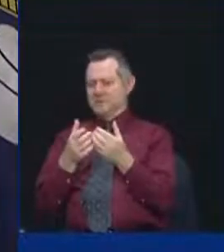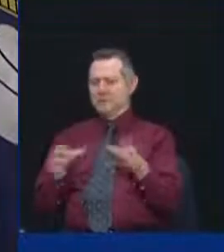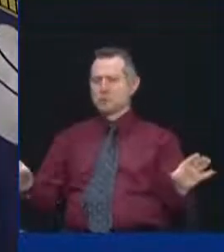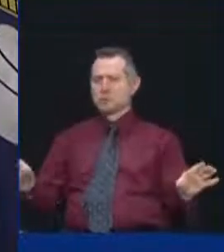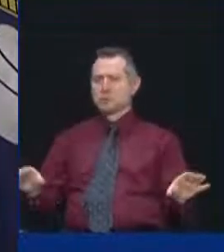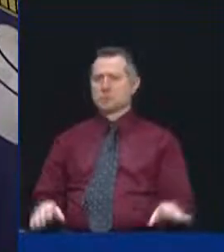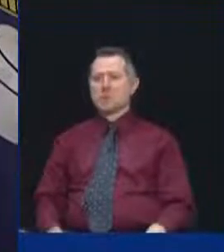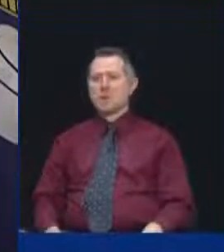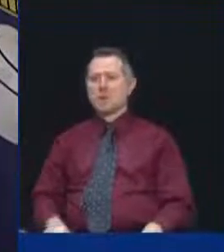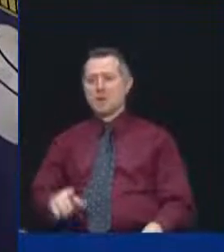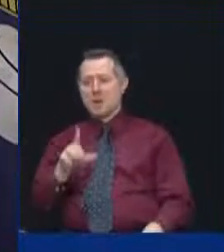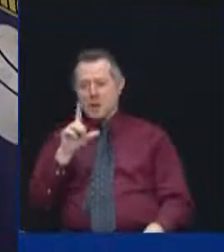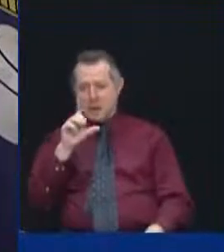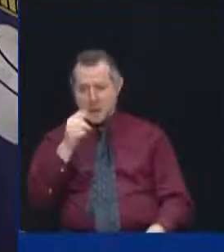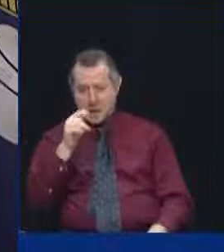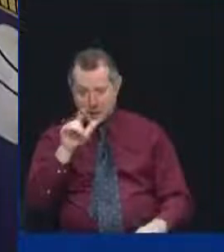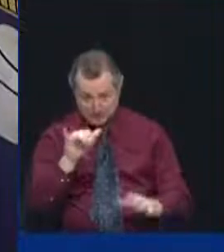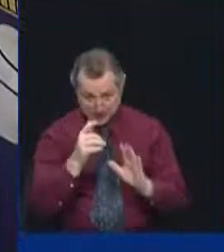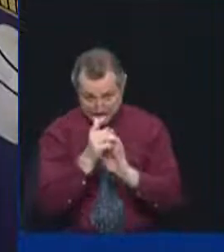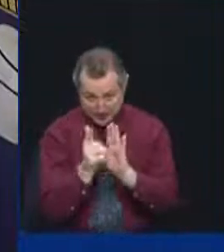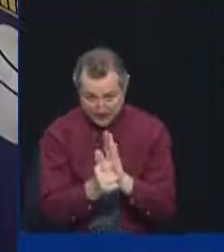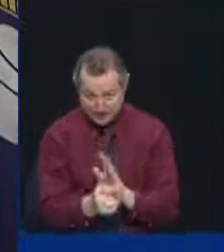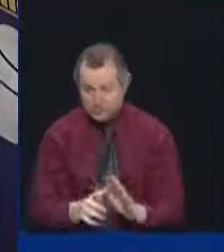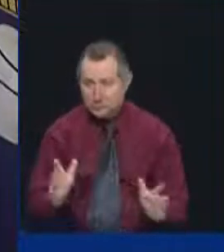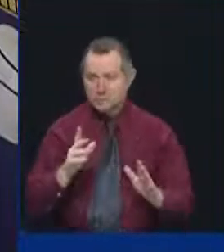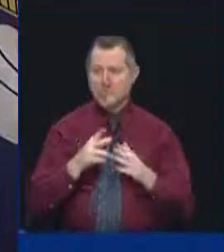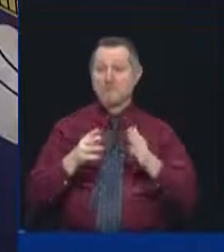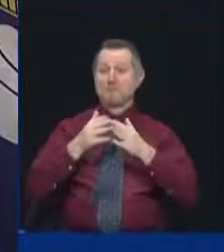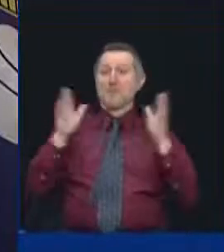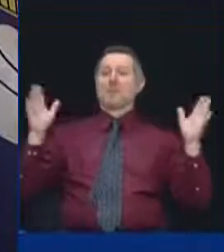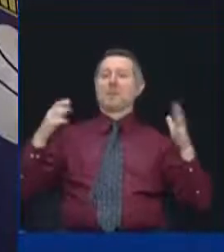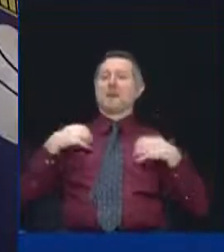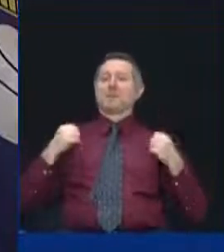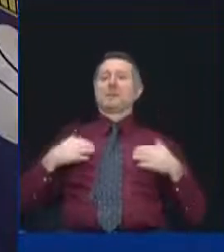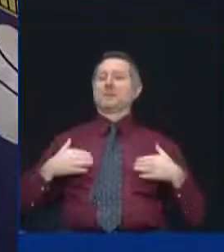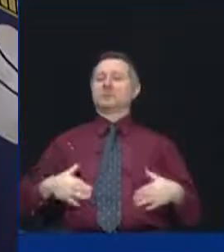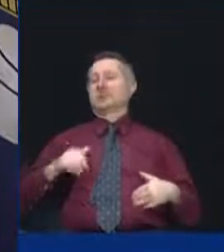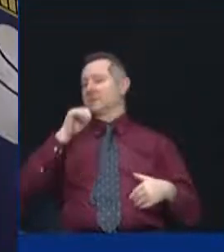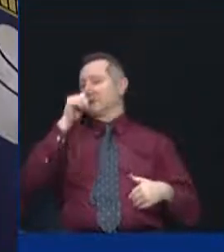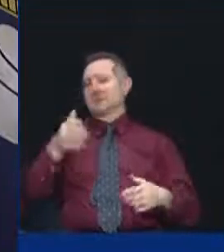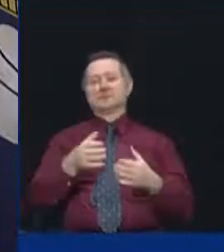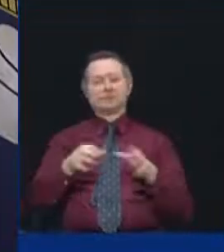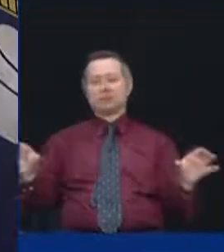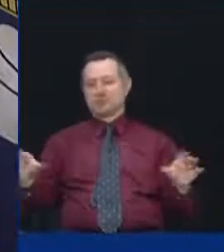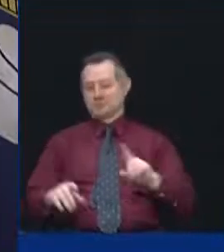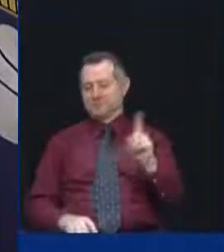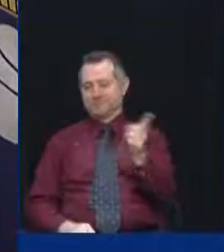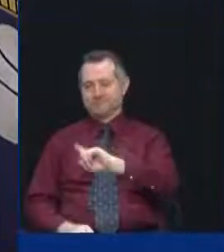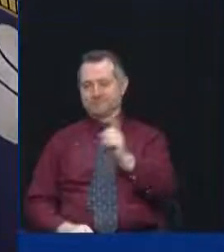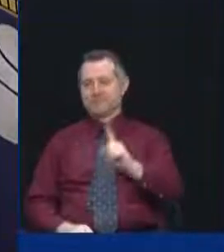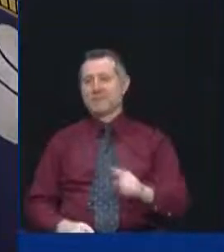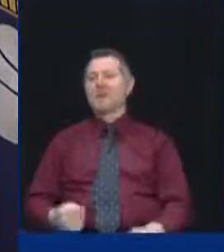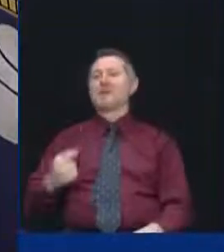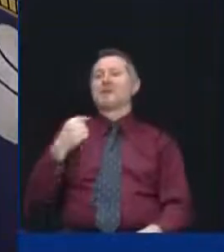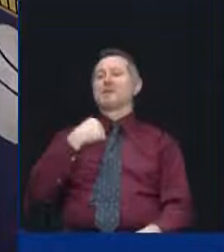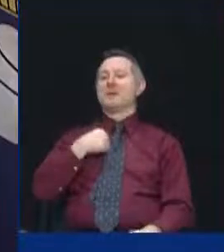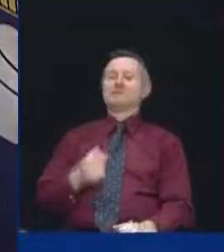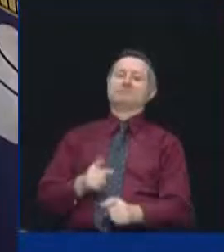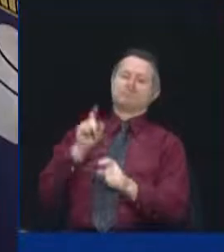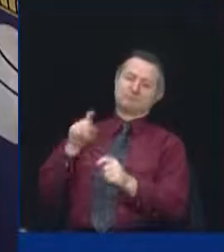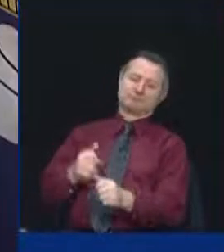are public health rules. It's not segregation. We have social distancing rules.